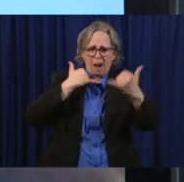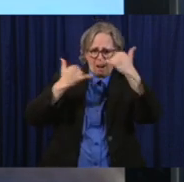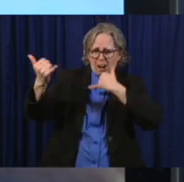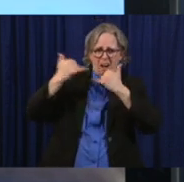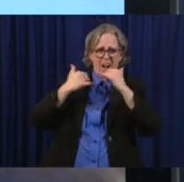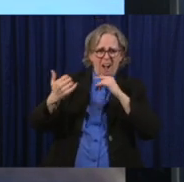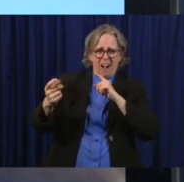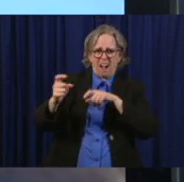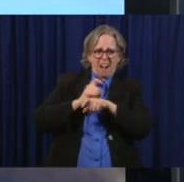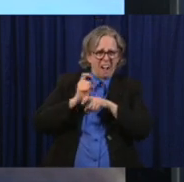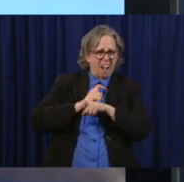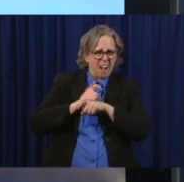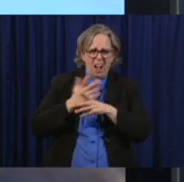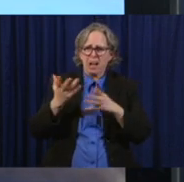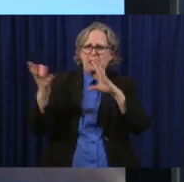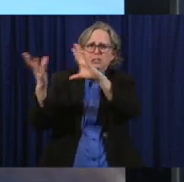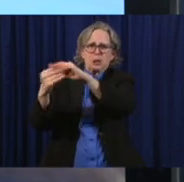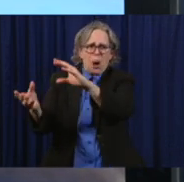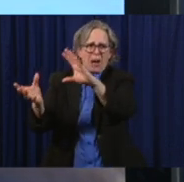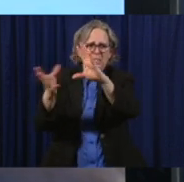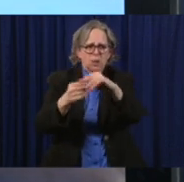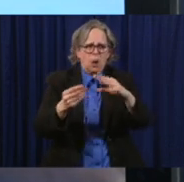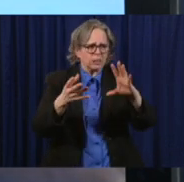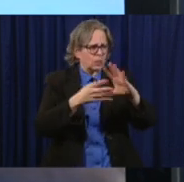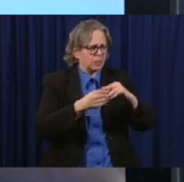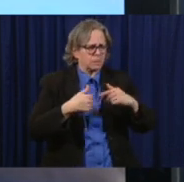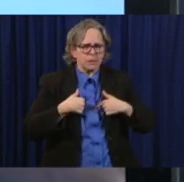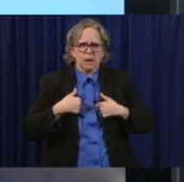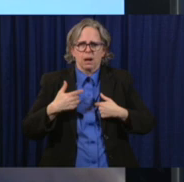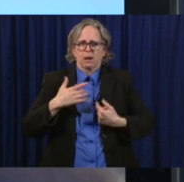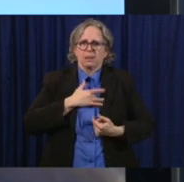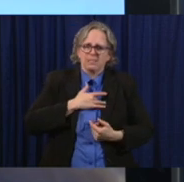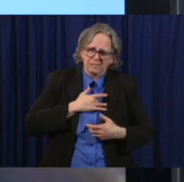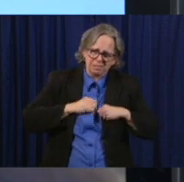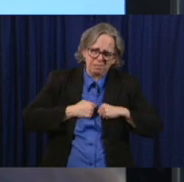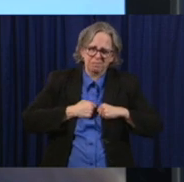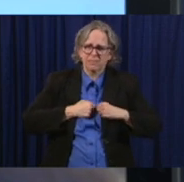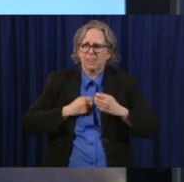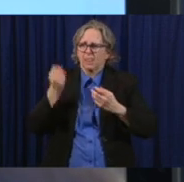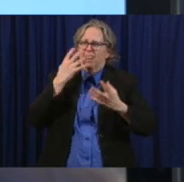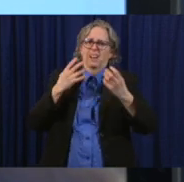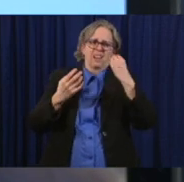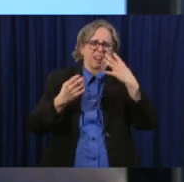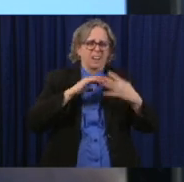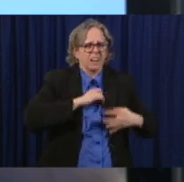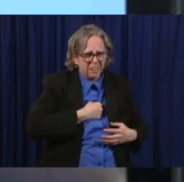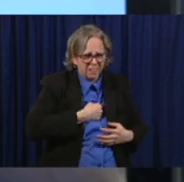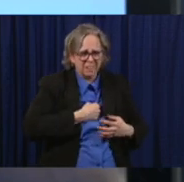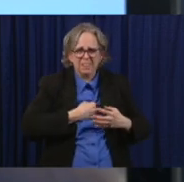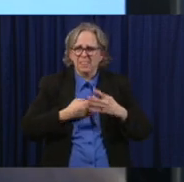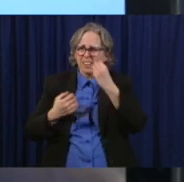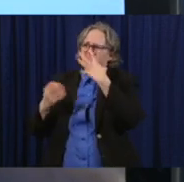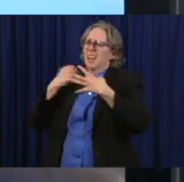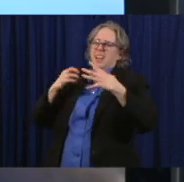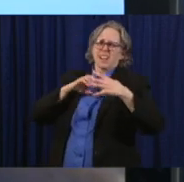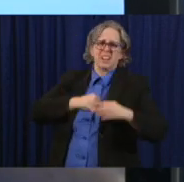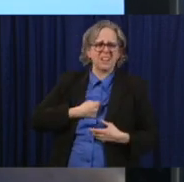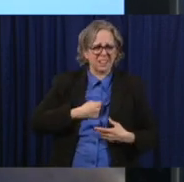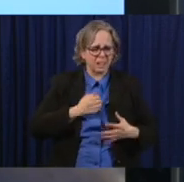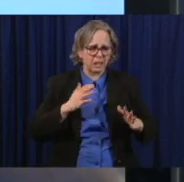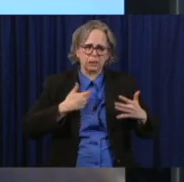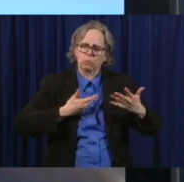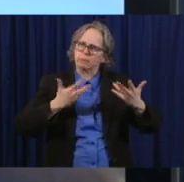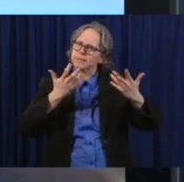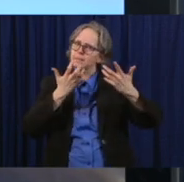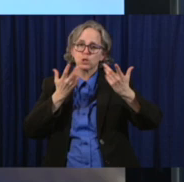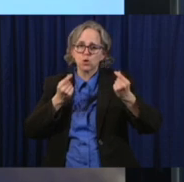with individuals who have expressed their concerns. And so we are working with those families.